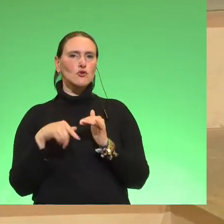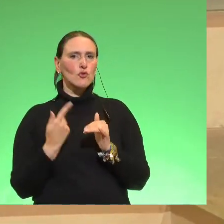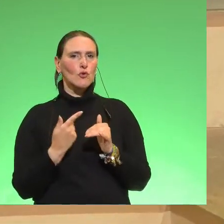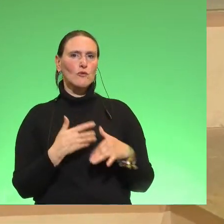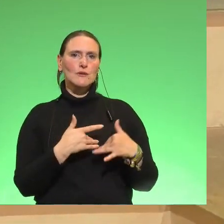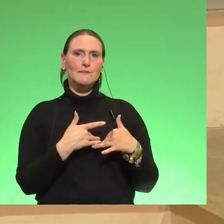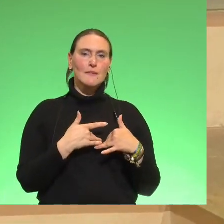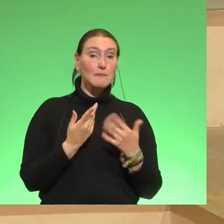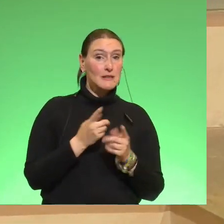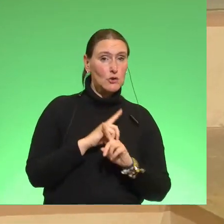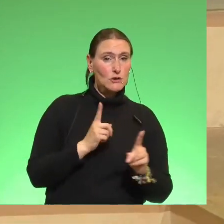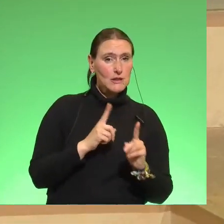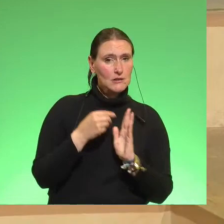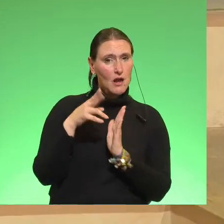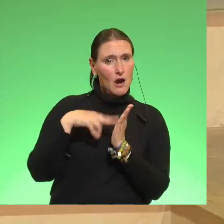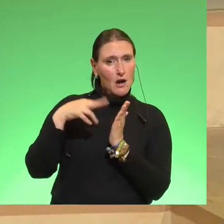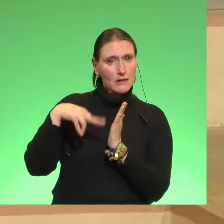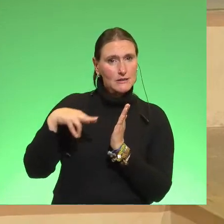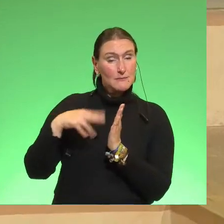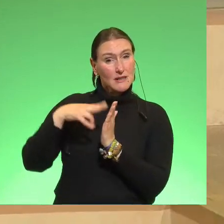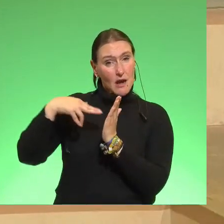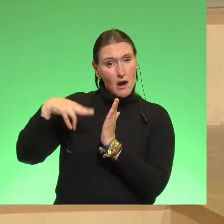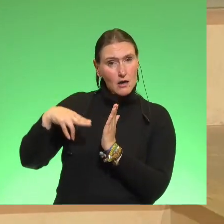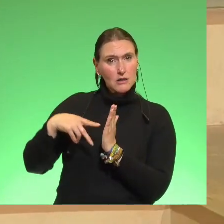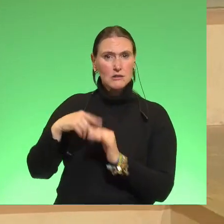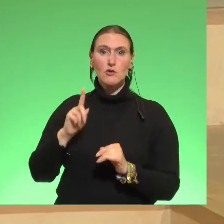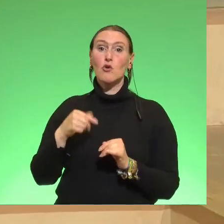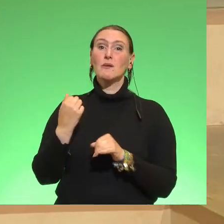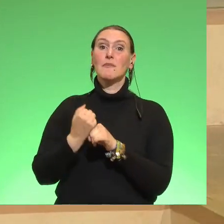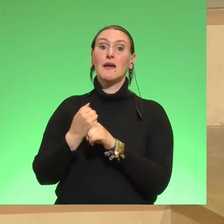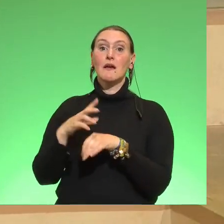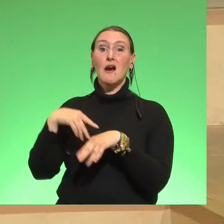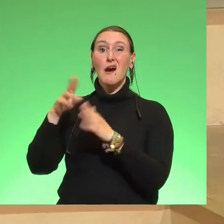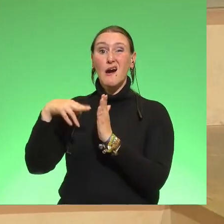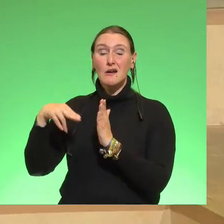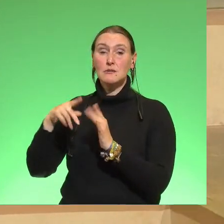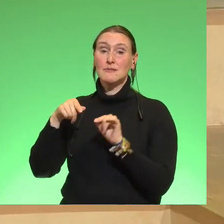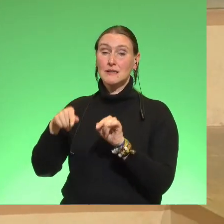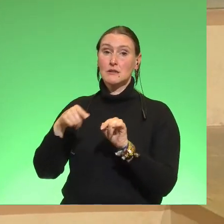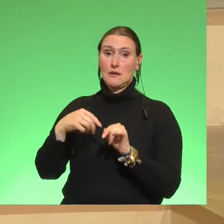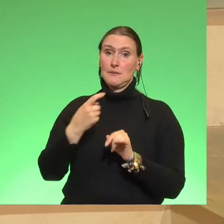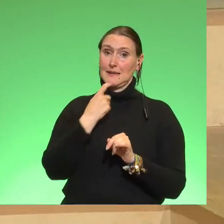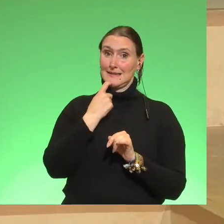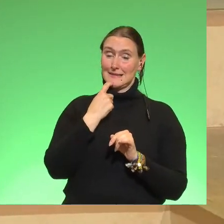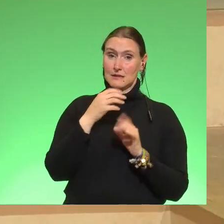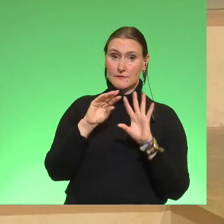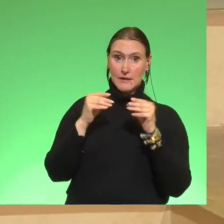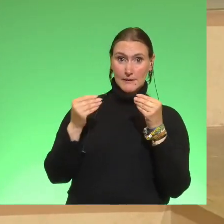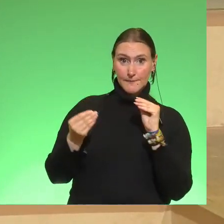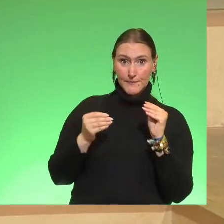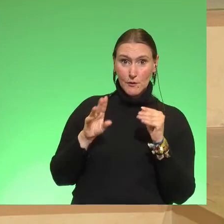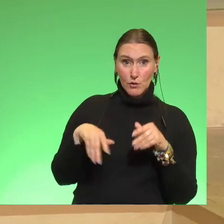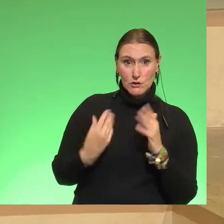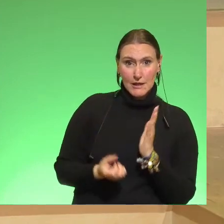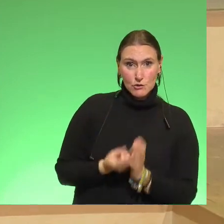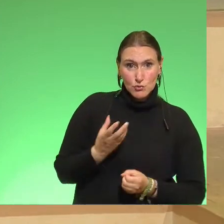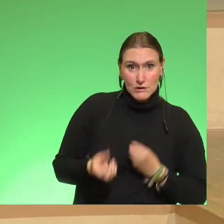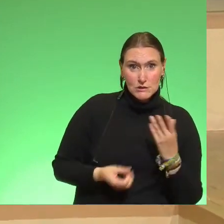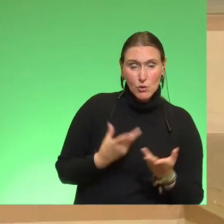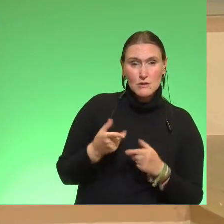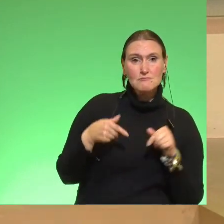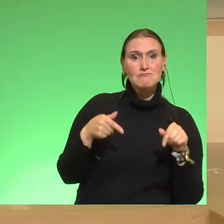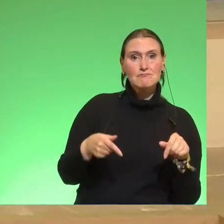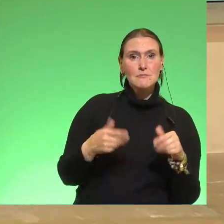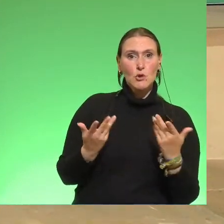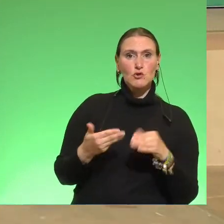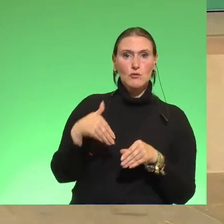not art could mean don't make the kind of object based on the extraction of resources that end up in